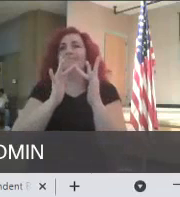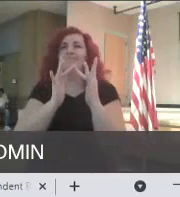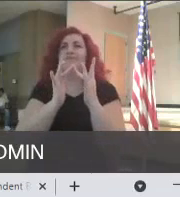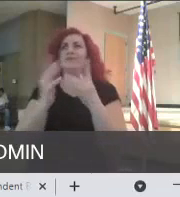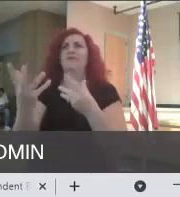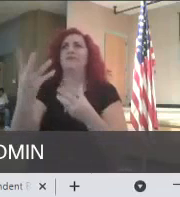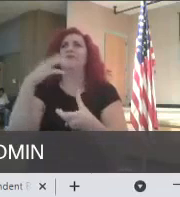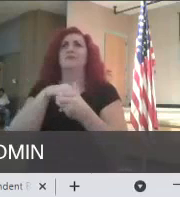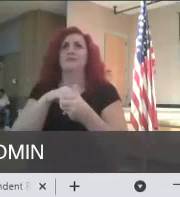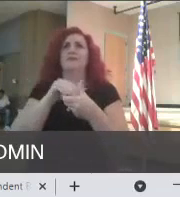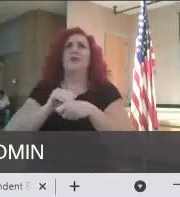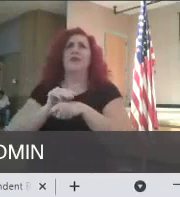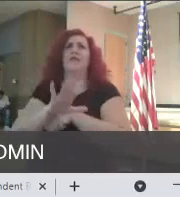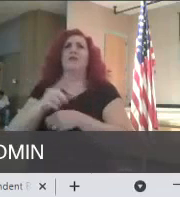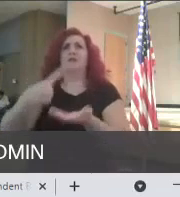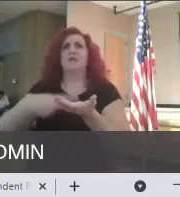our discussion today.